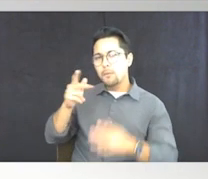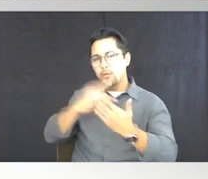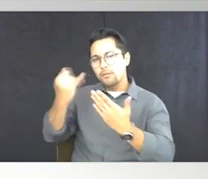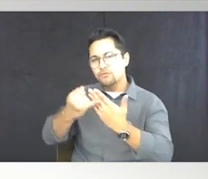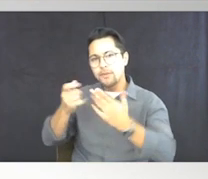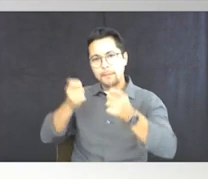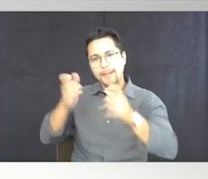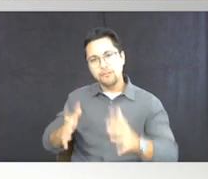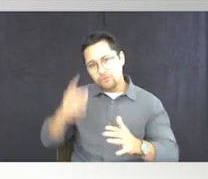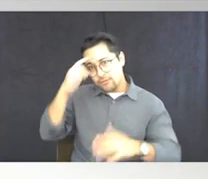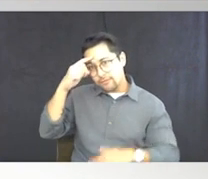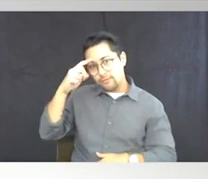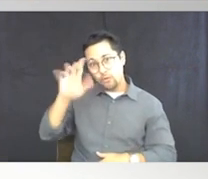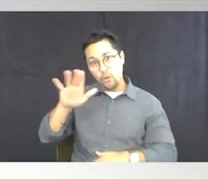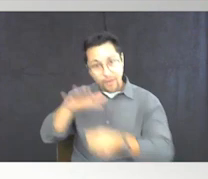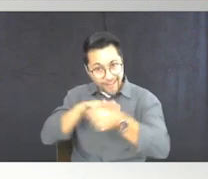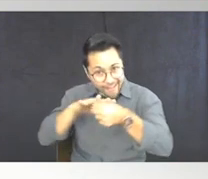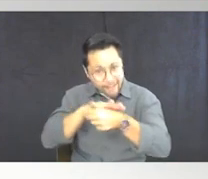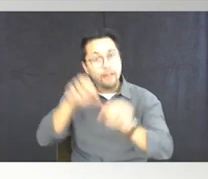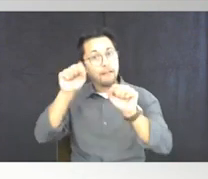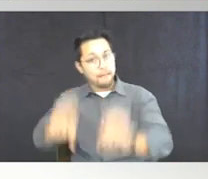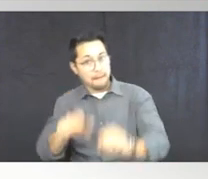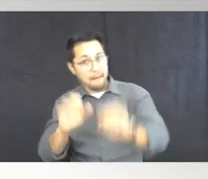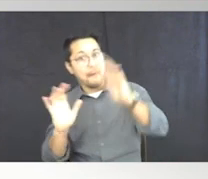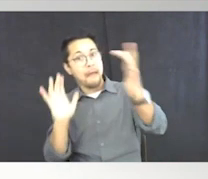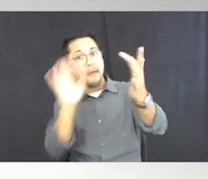manager is for you to get in touch with,